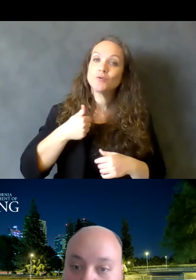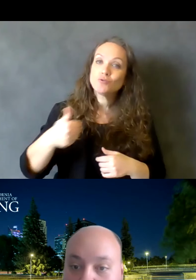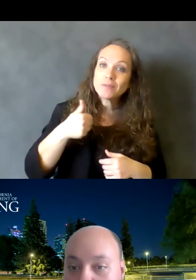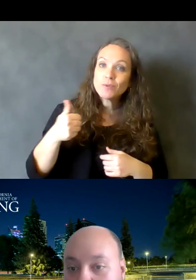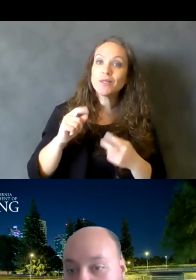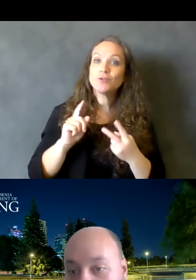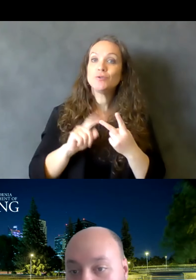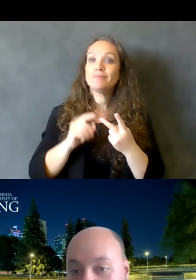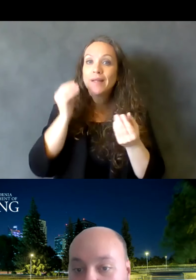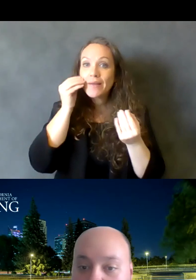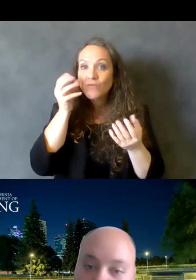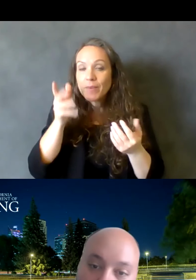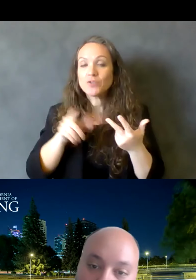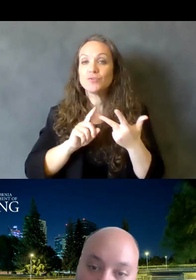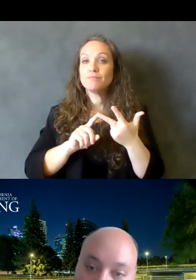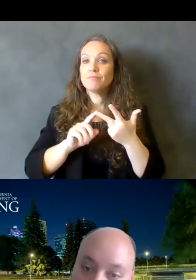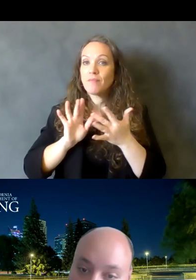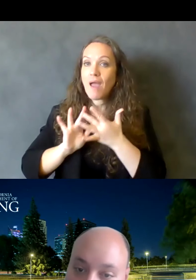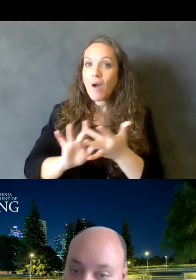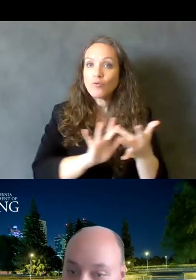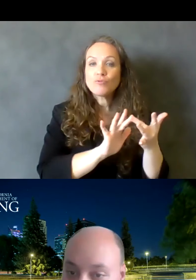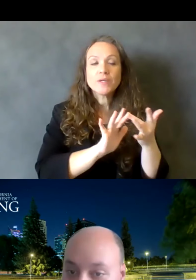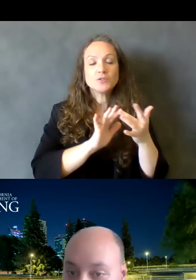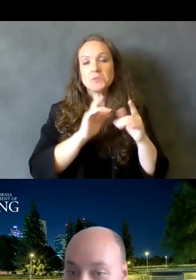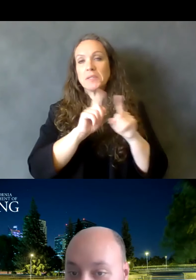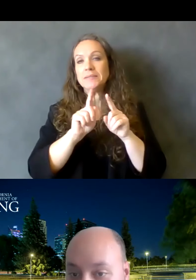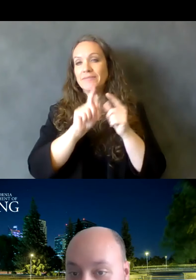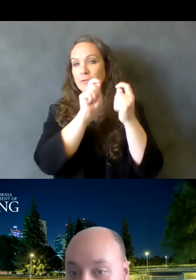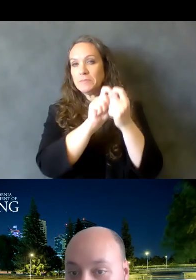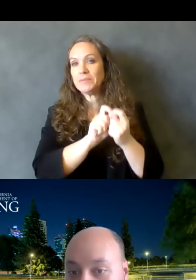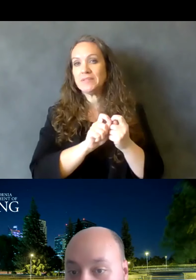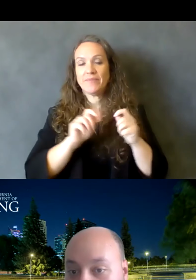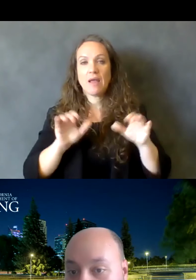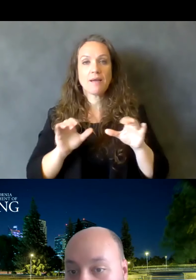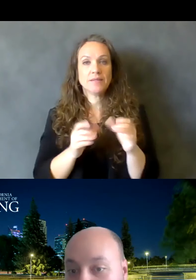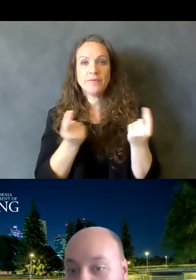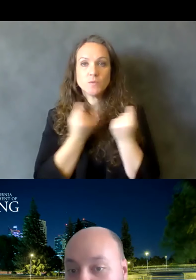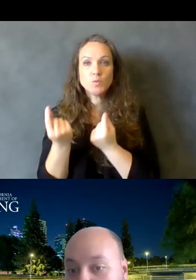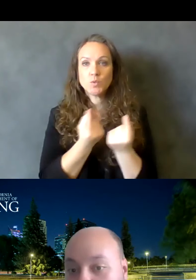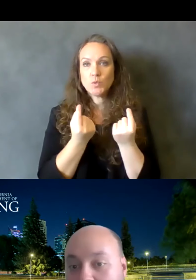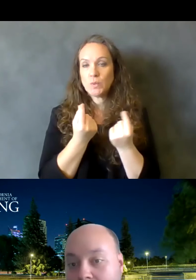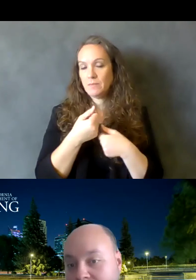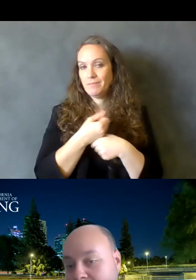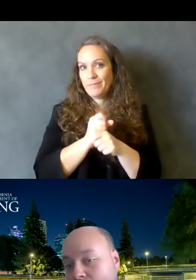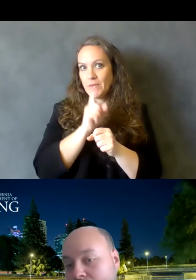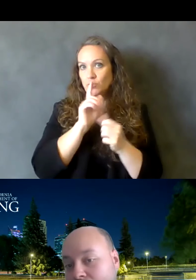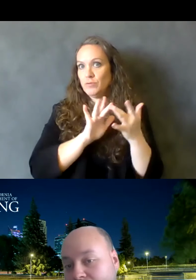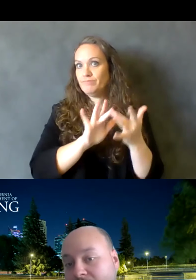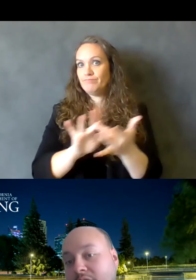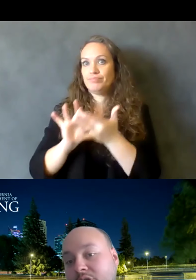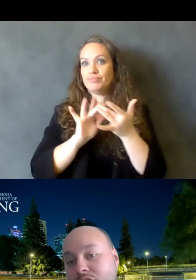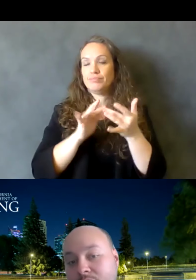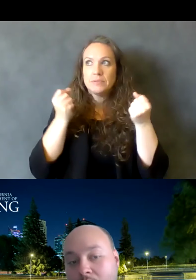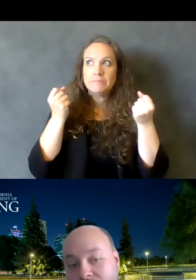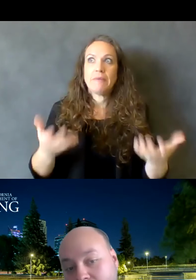information, outreach, and various other targeted activities to ensure that we are able to reach as many older adults